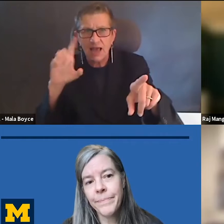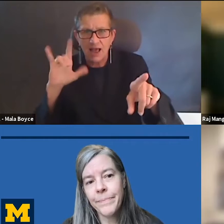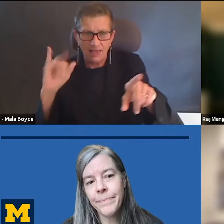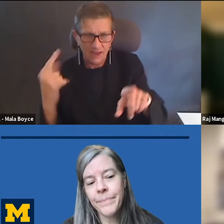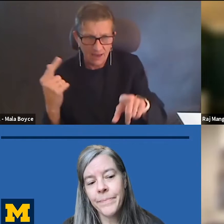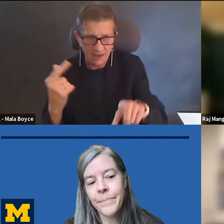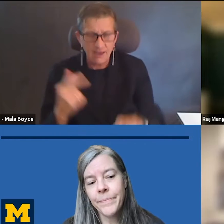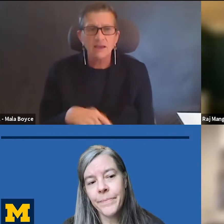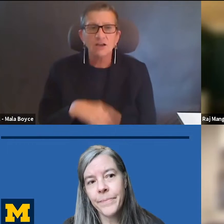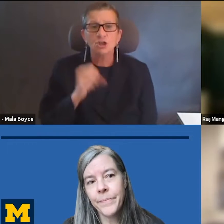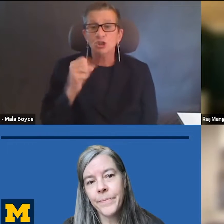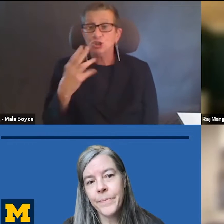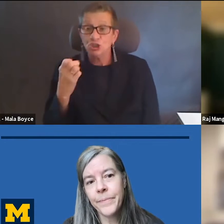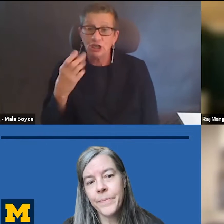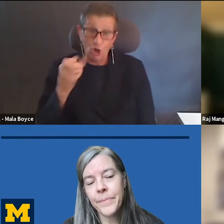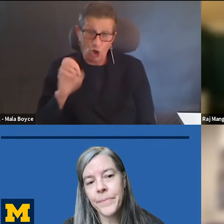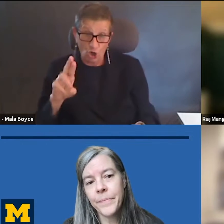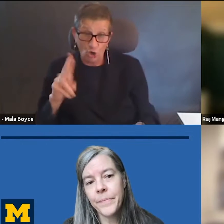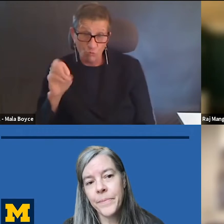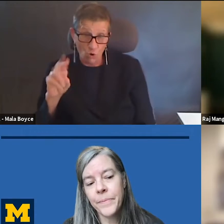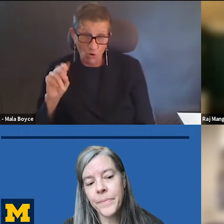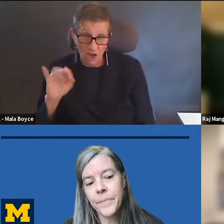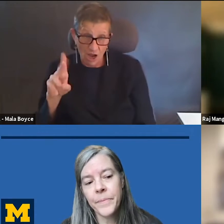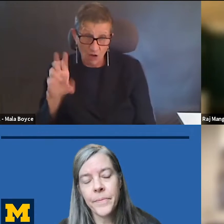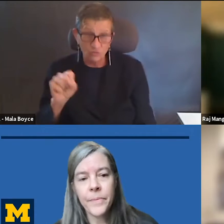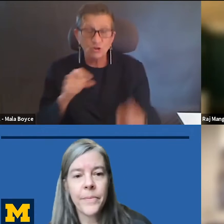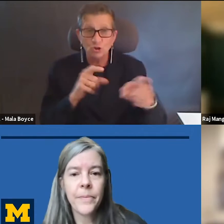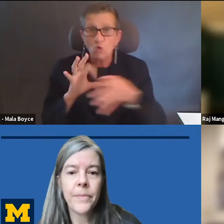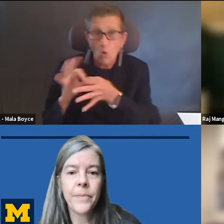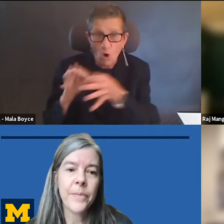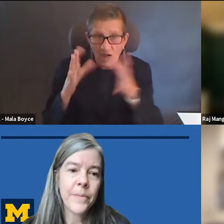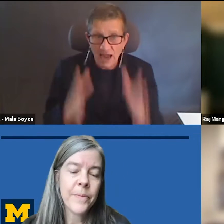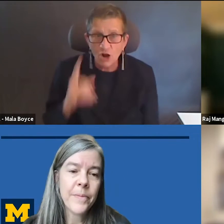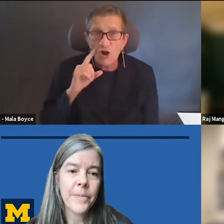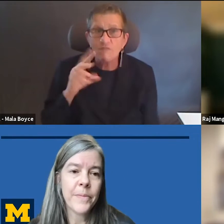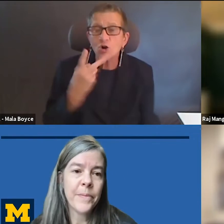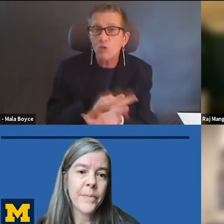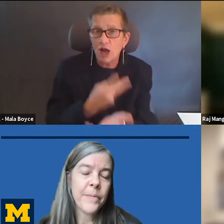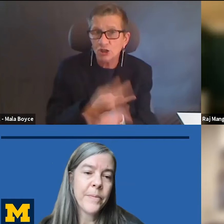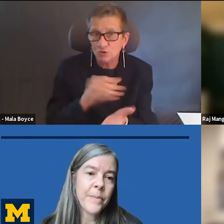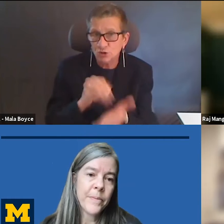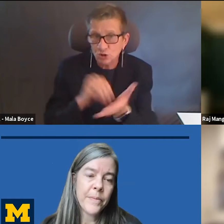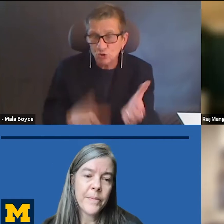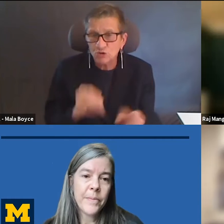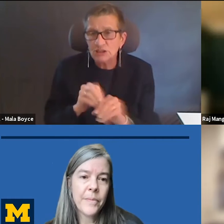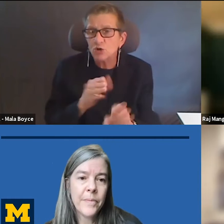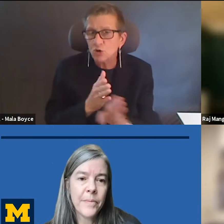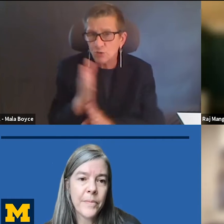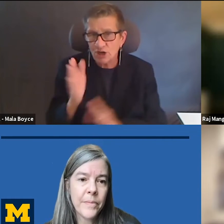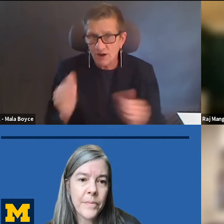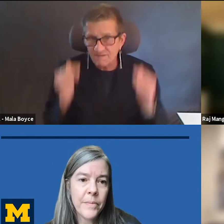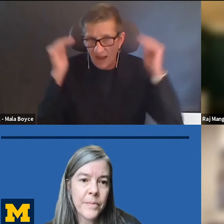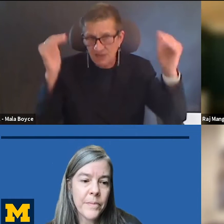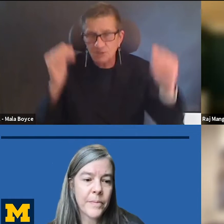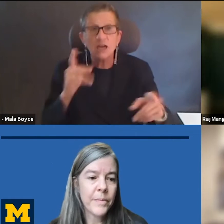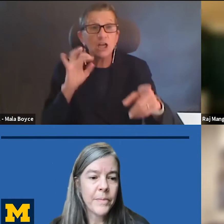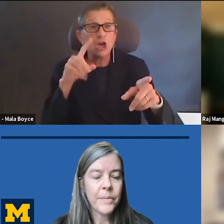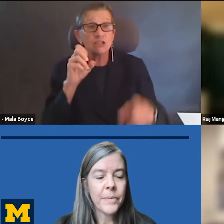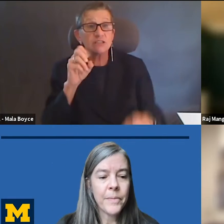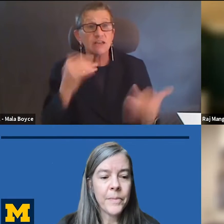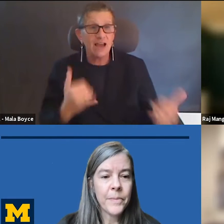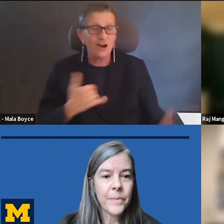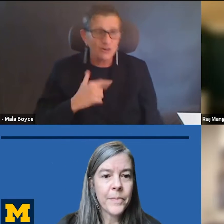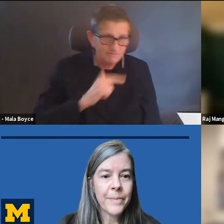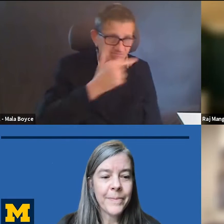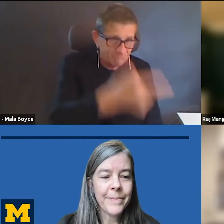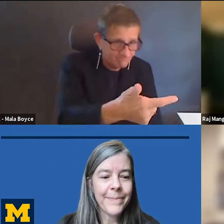who goes by she, her pronouns. She is the coordinator for graduate student career advancement. Kirsten, I will turn things over